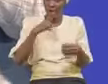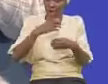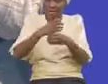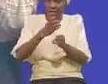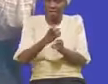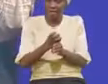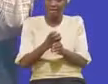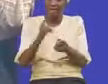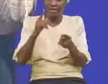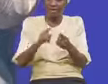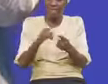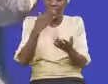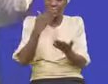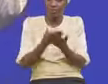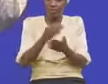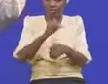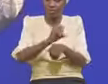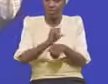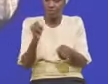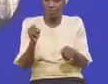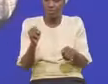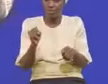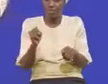Eye wowɔ mi hena dɔ nyui wɔwɔ.